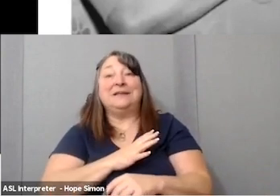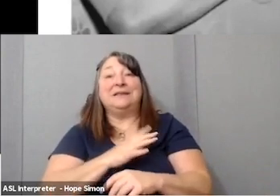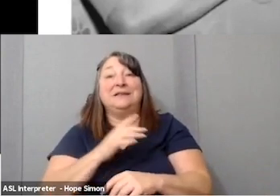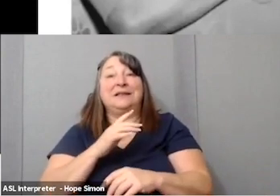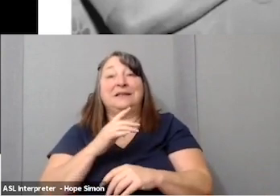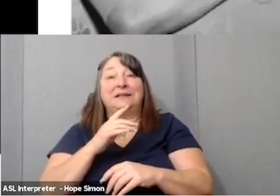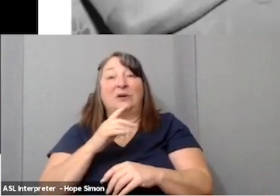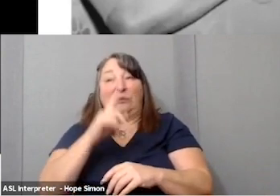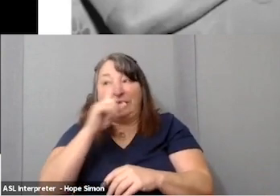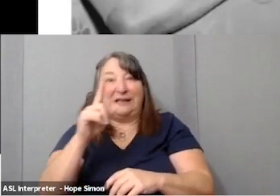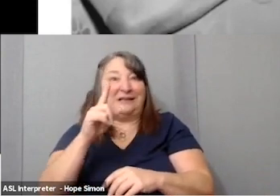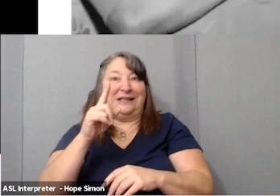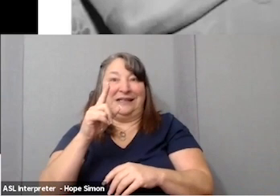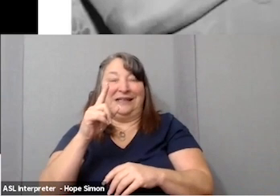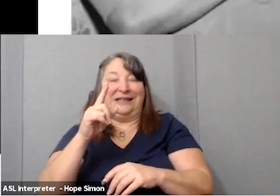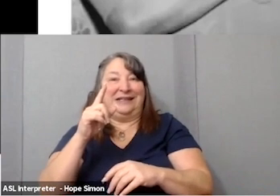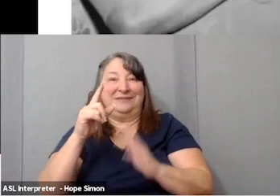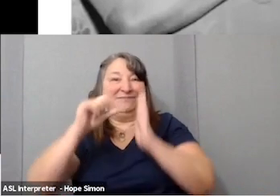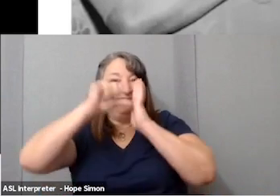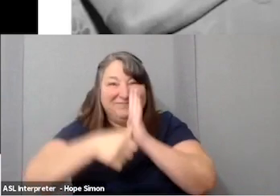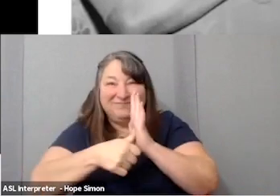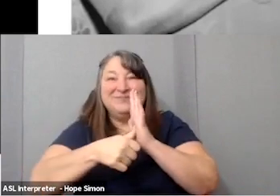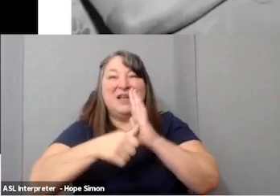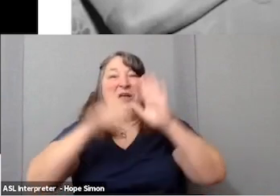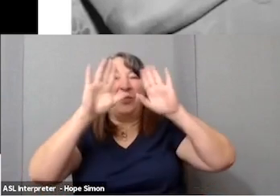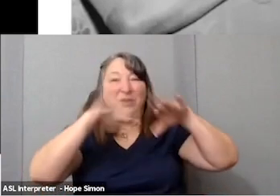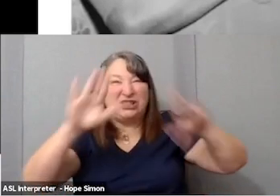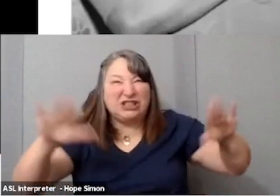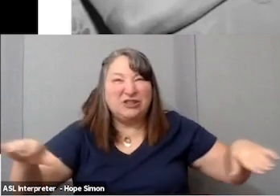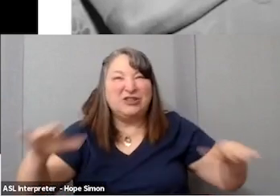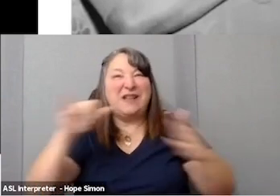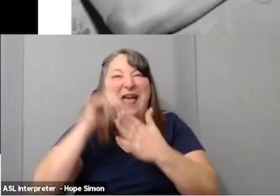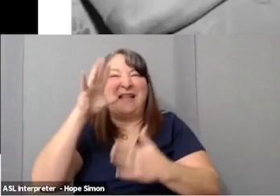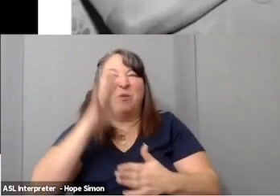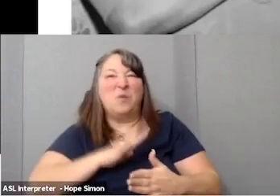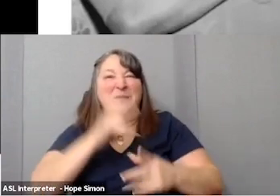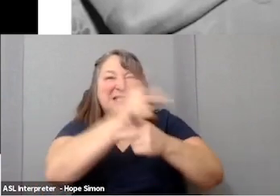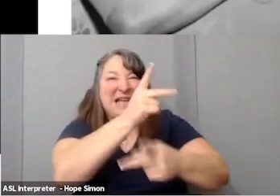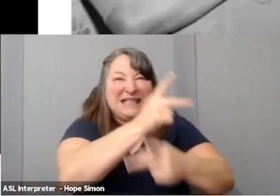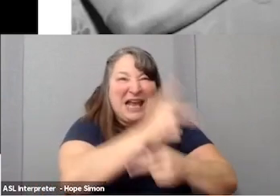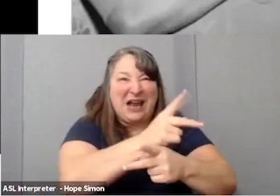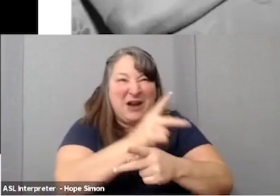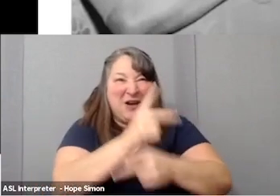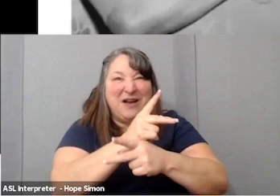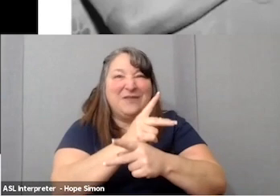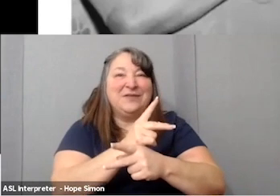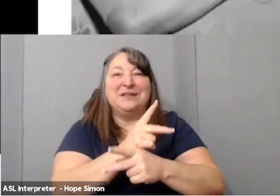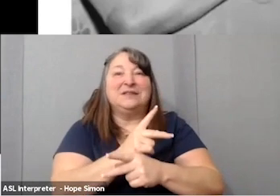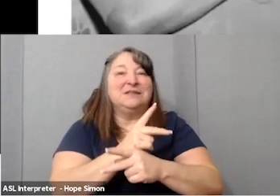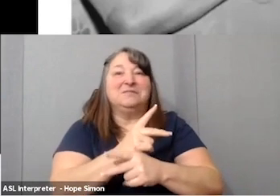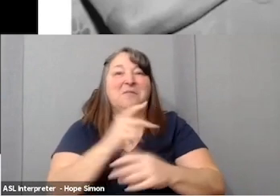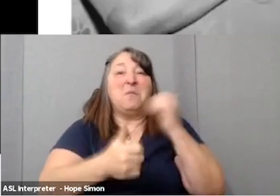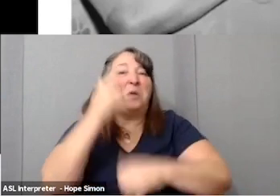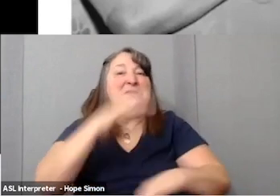of over anything else. So there's a picture here on the left of Hattie McDaniel with her Oscar that she won for